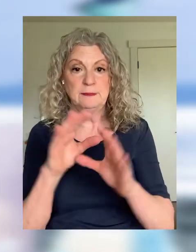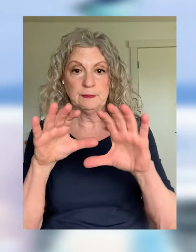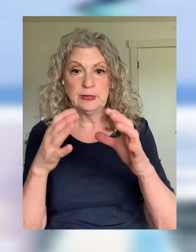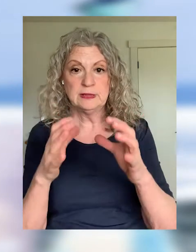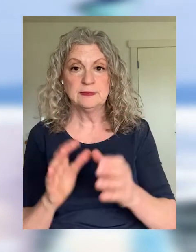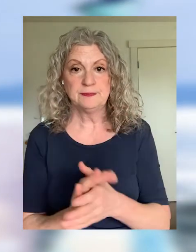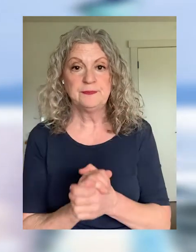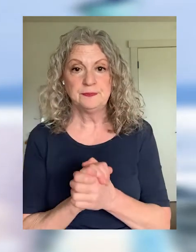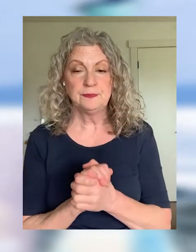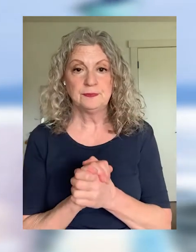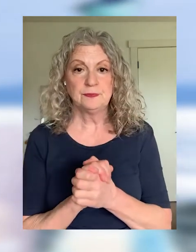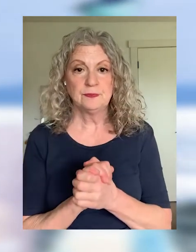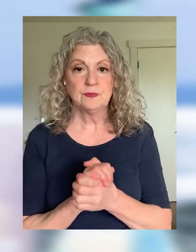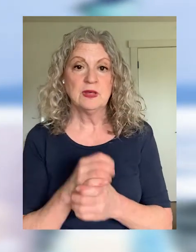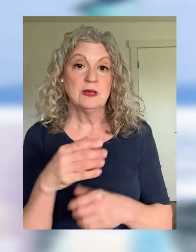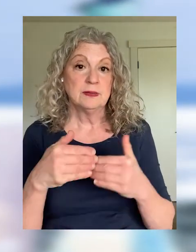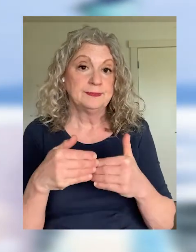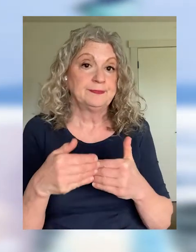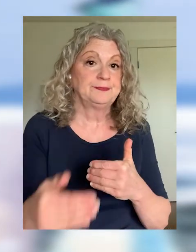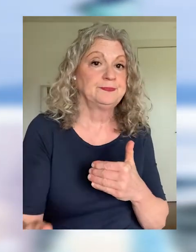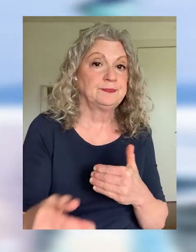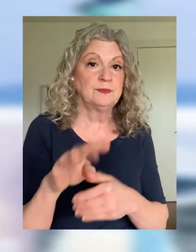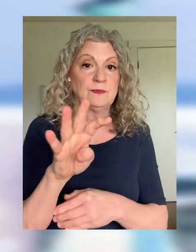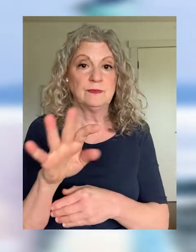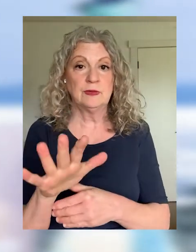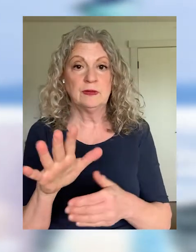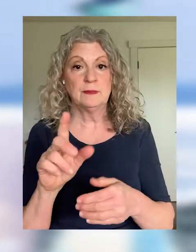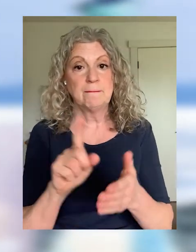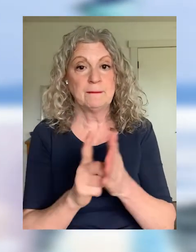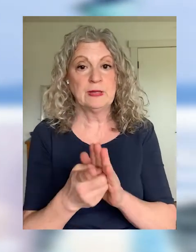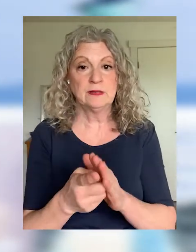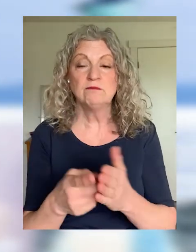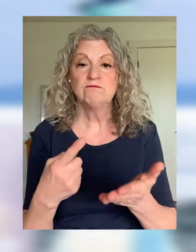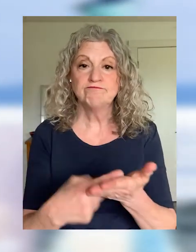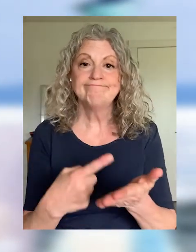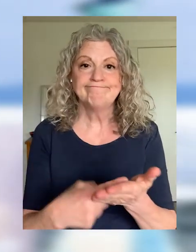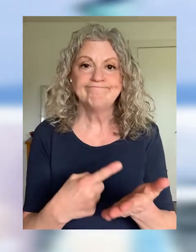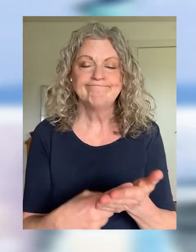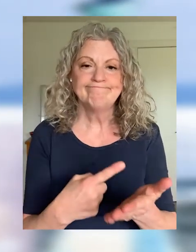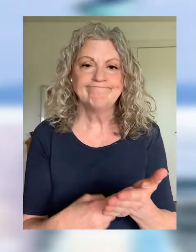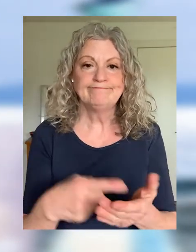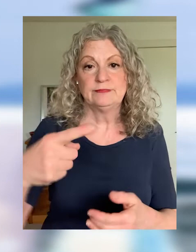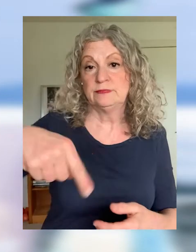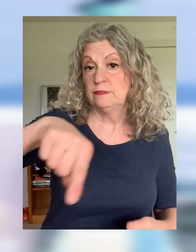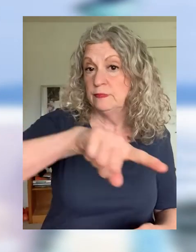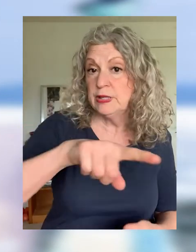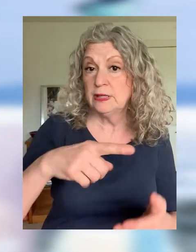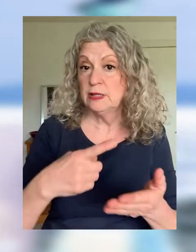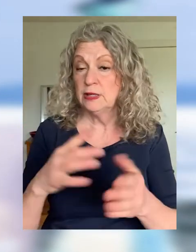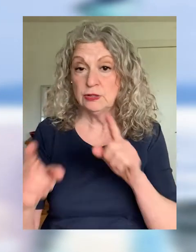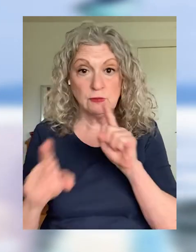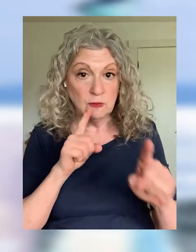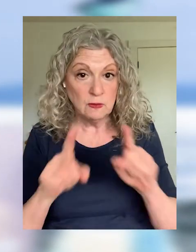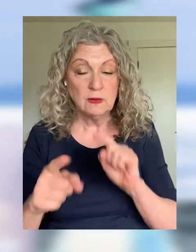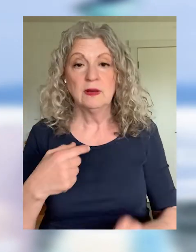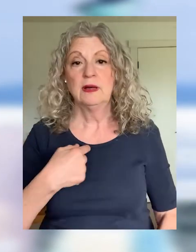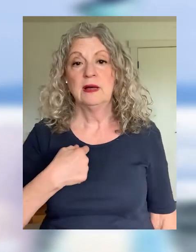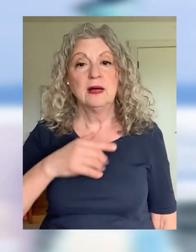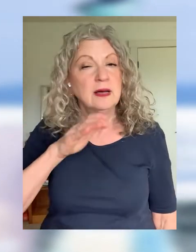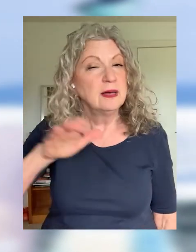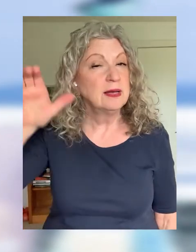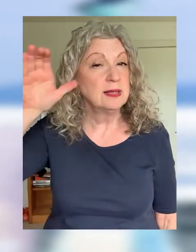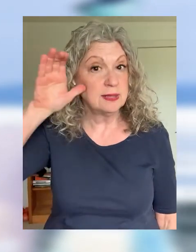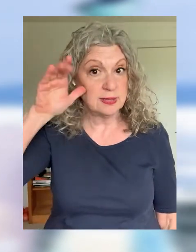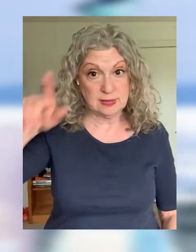class. For the next 45 minutes, all we do is talk. They talk and I listen.